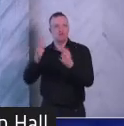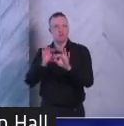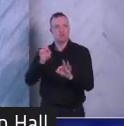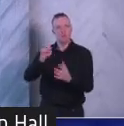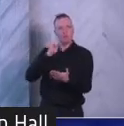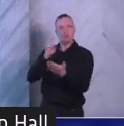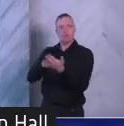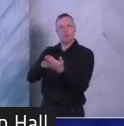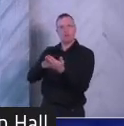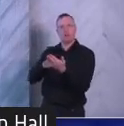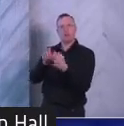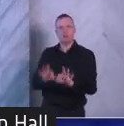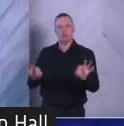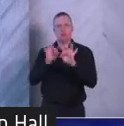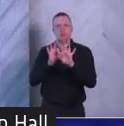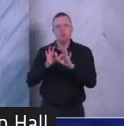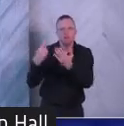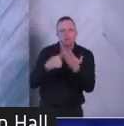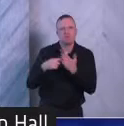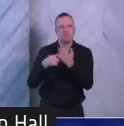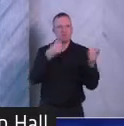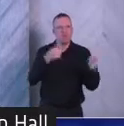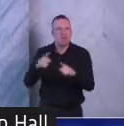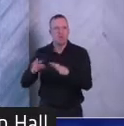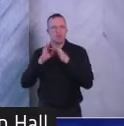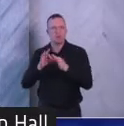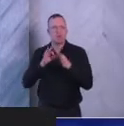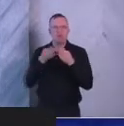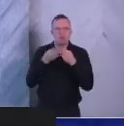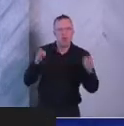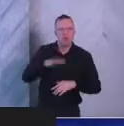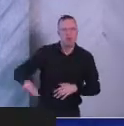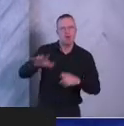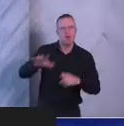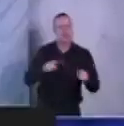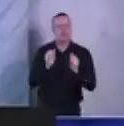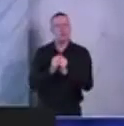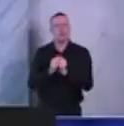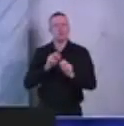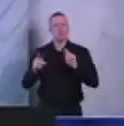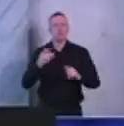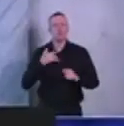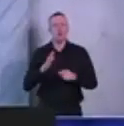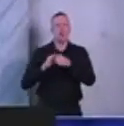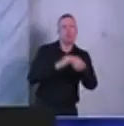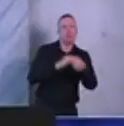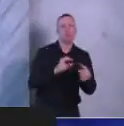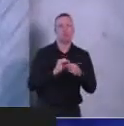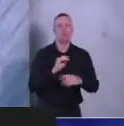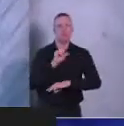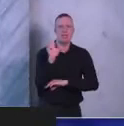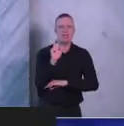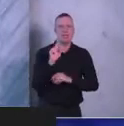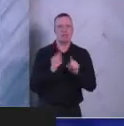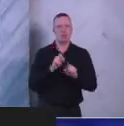the need to quell the increasing public climate of Islamophobia and the fears that have been